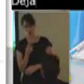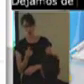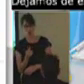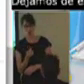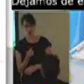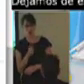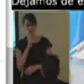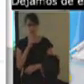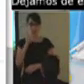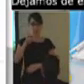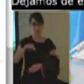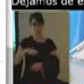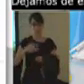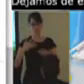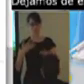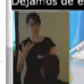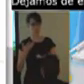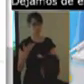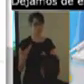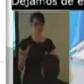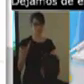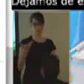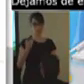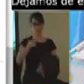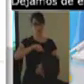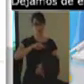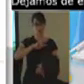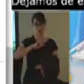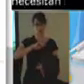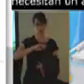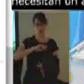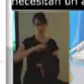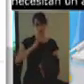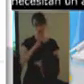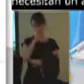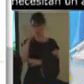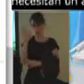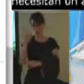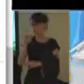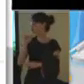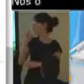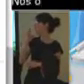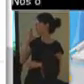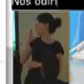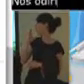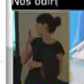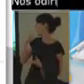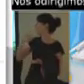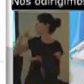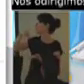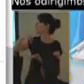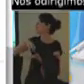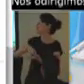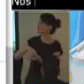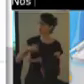required prior understanding. So we turned to